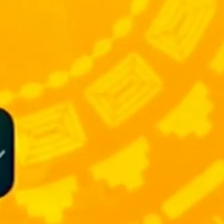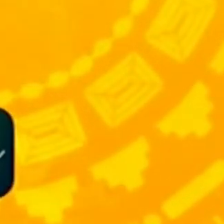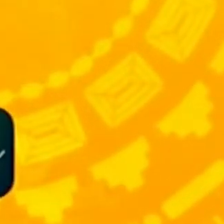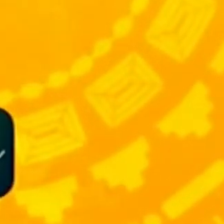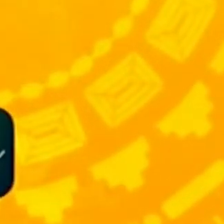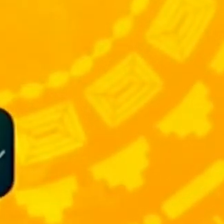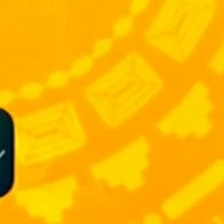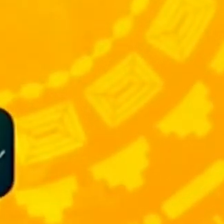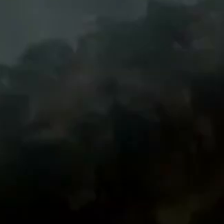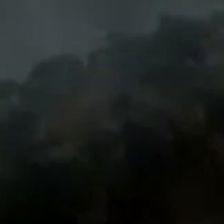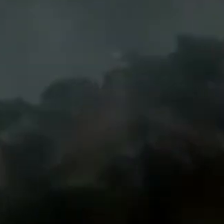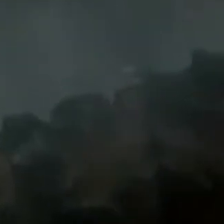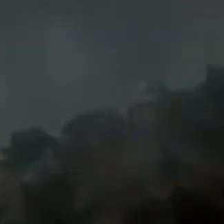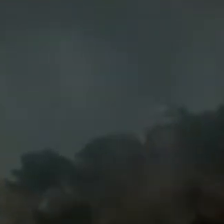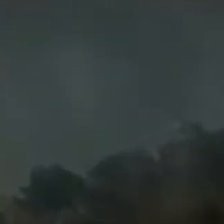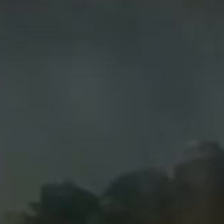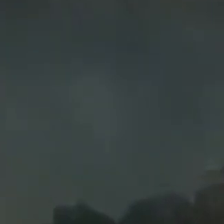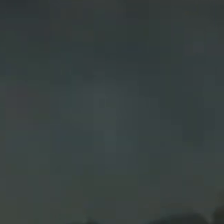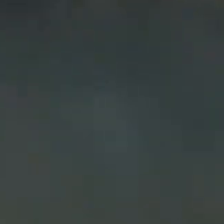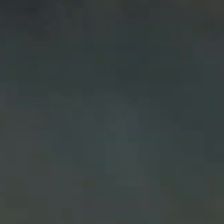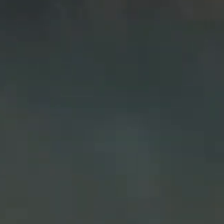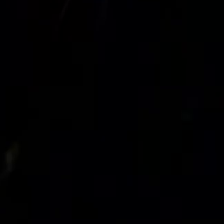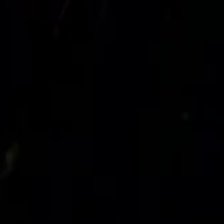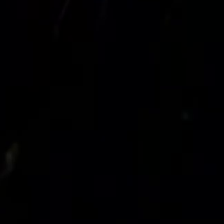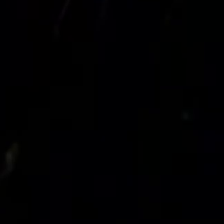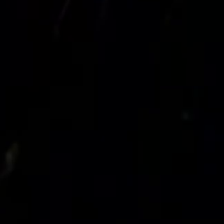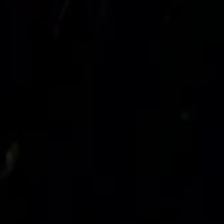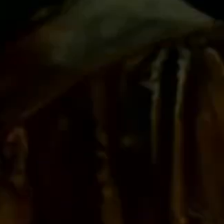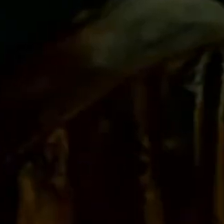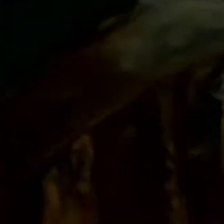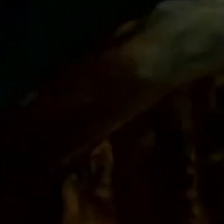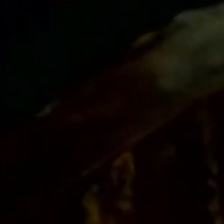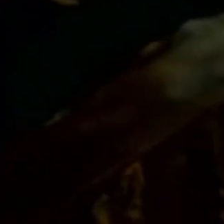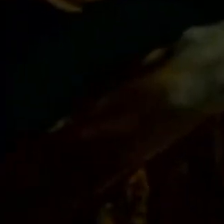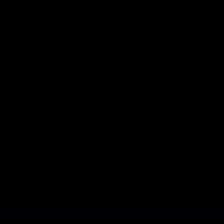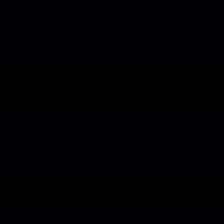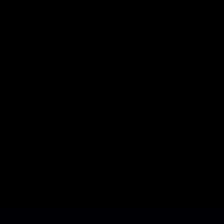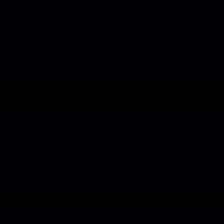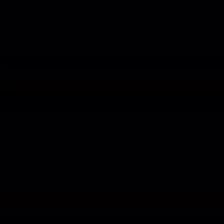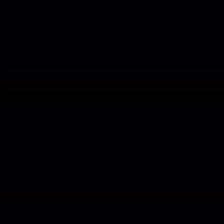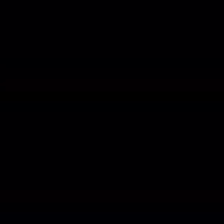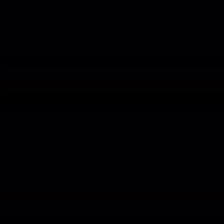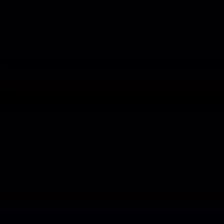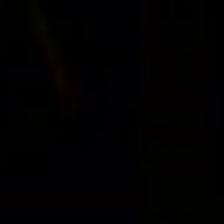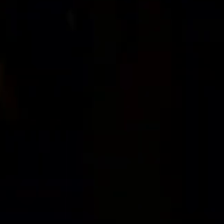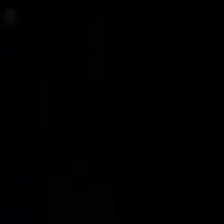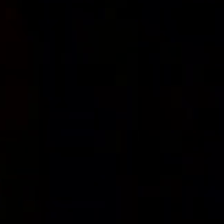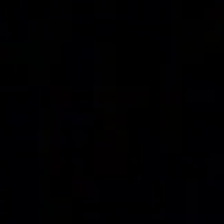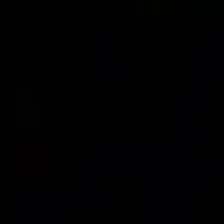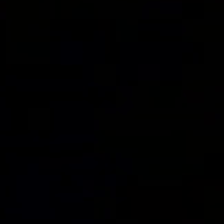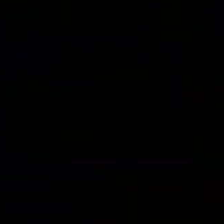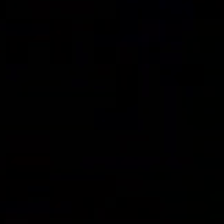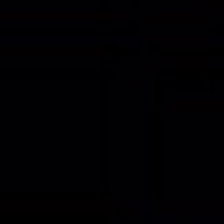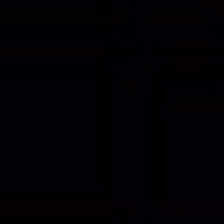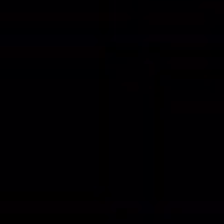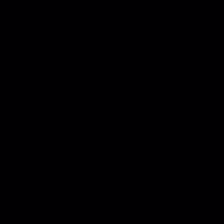on GoTV. I have decided to name a new heir. I'm your heir.